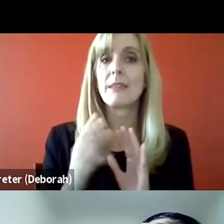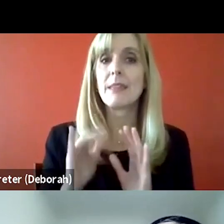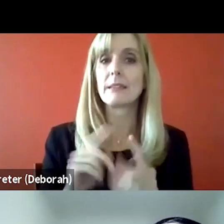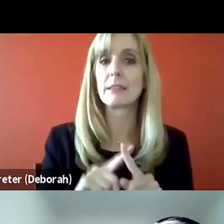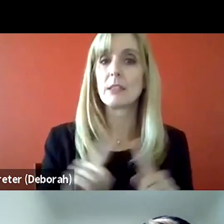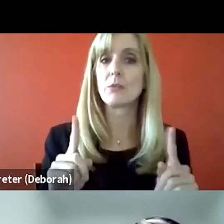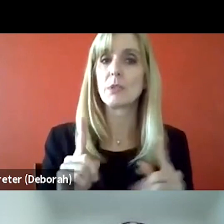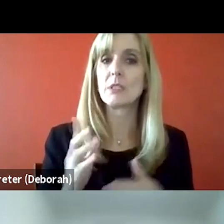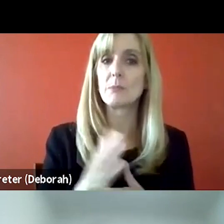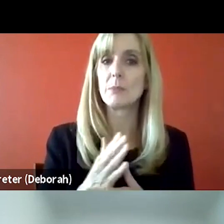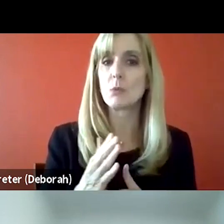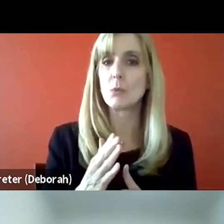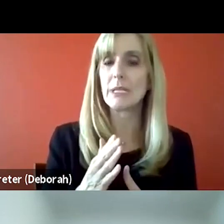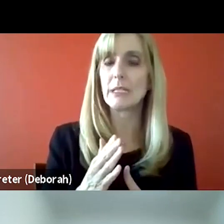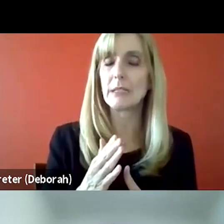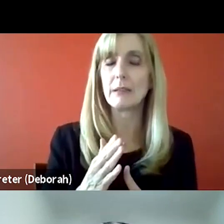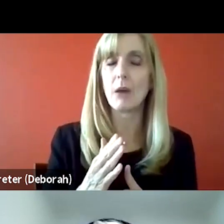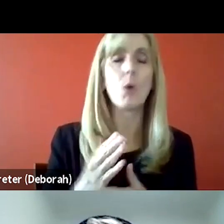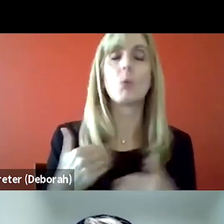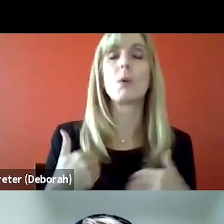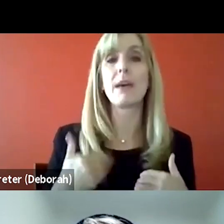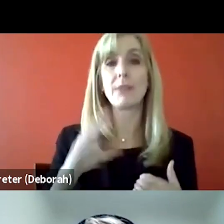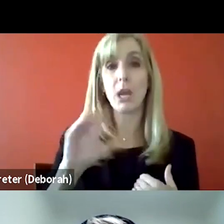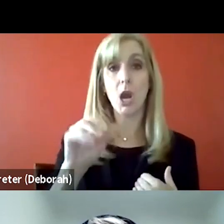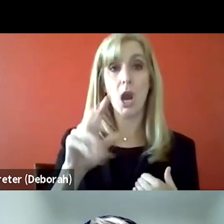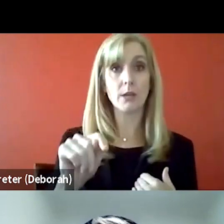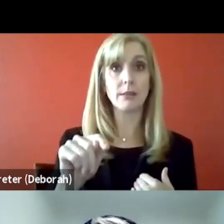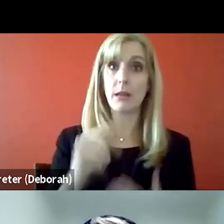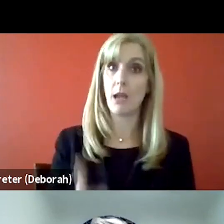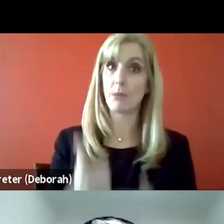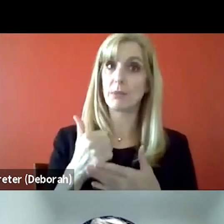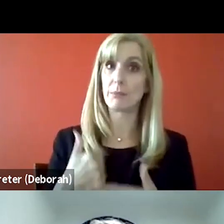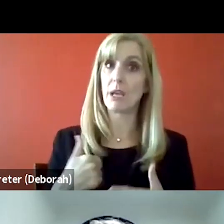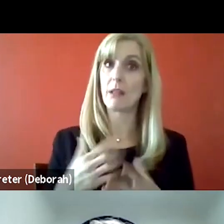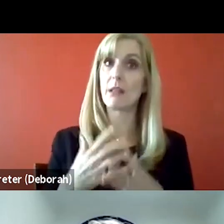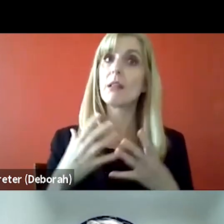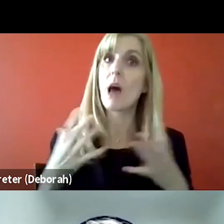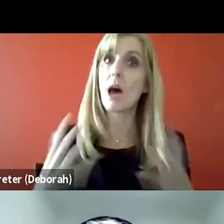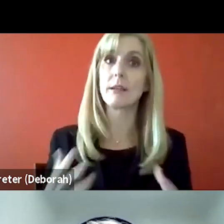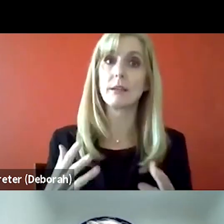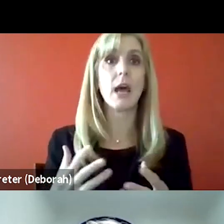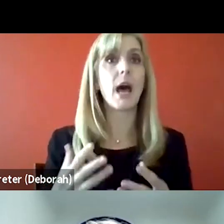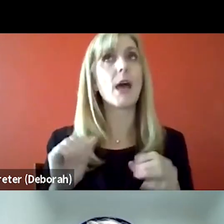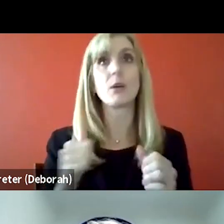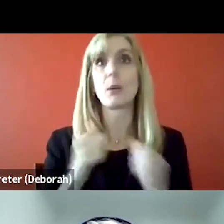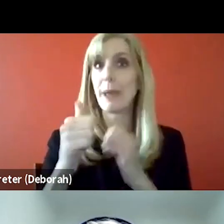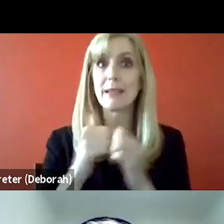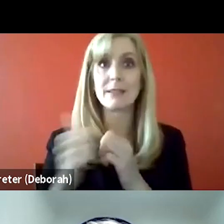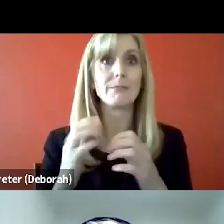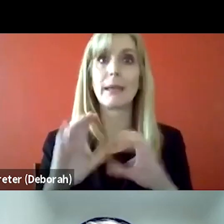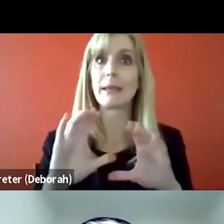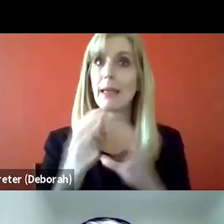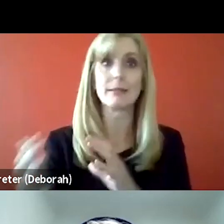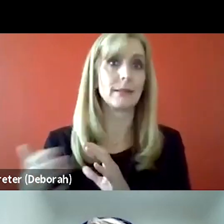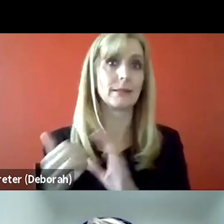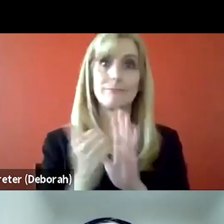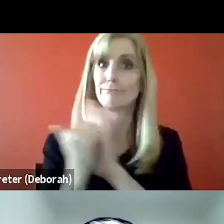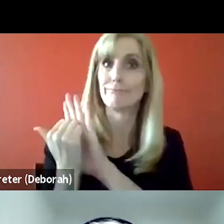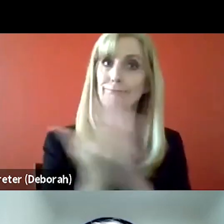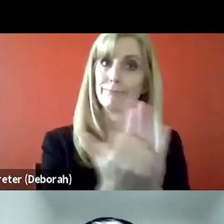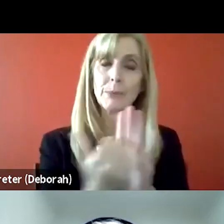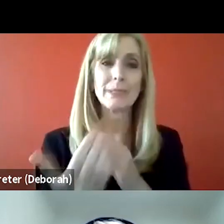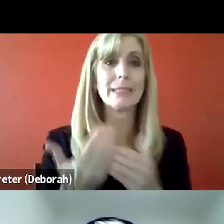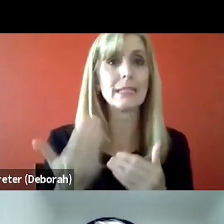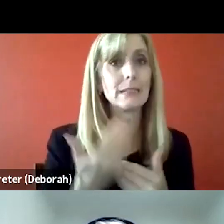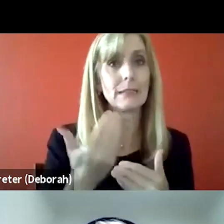between night and day. And I was able to serve through my last couple of classes with flying colors, and it was so much easier for me. So it really